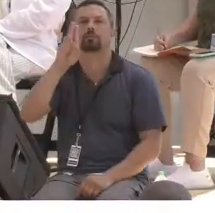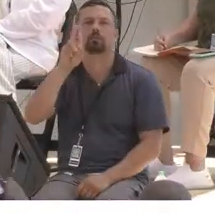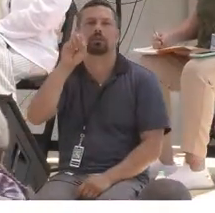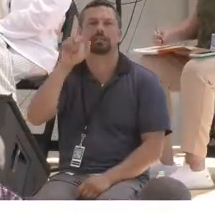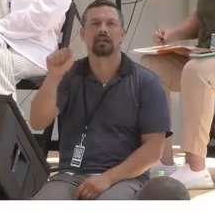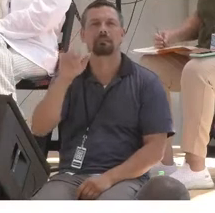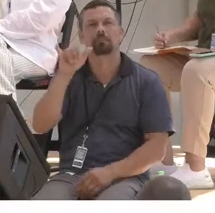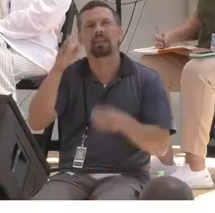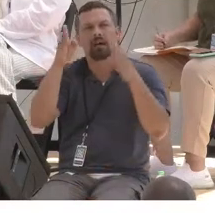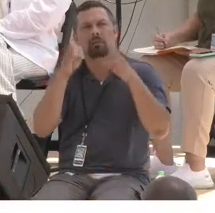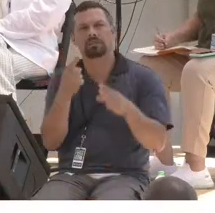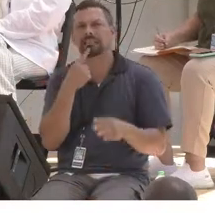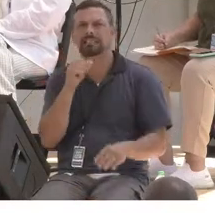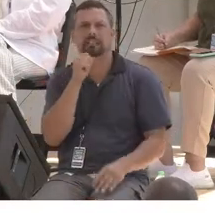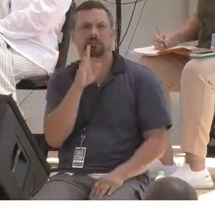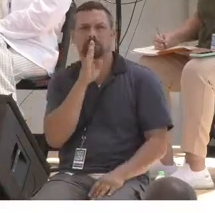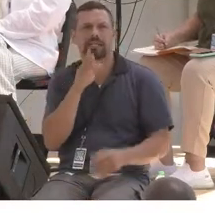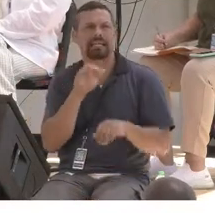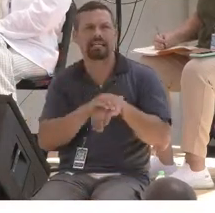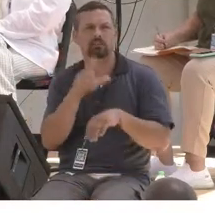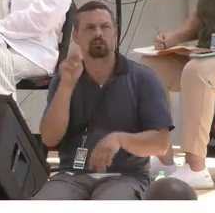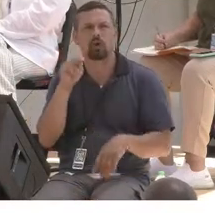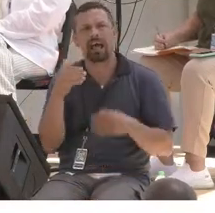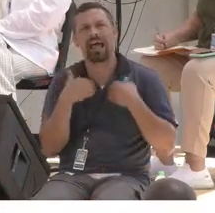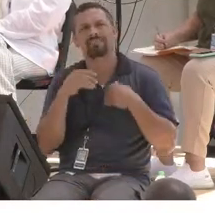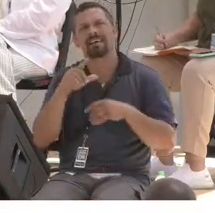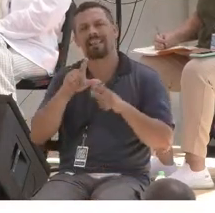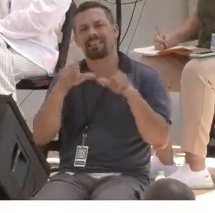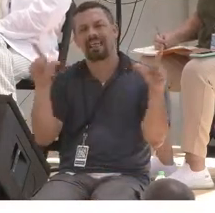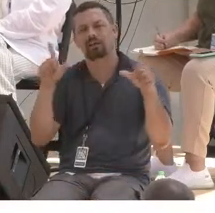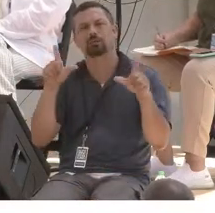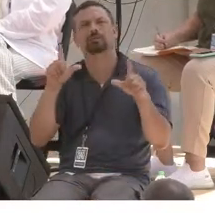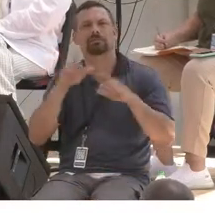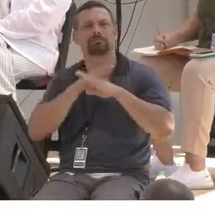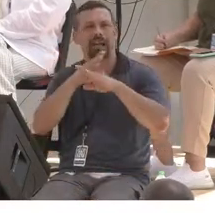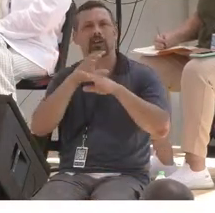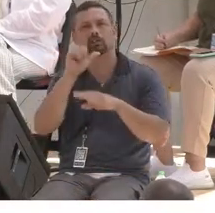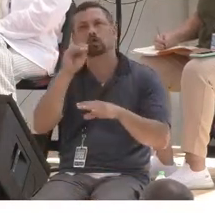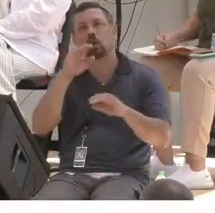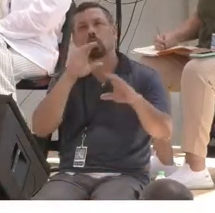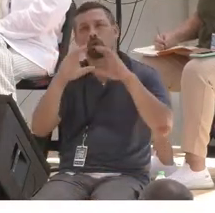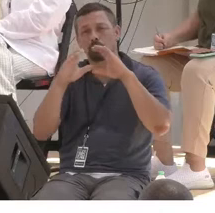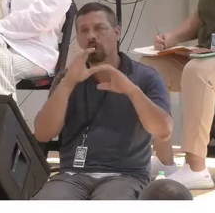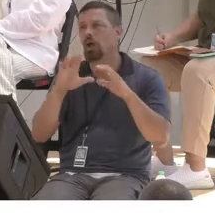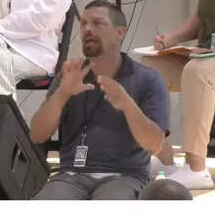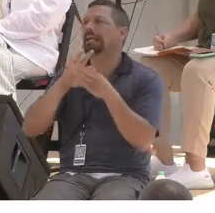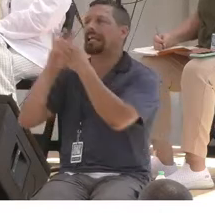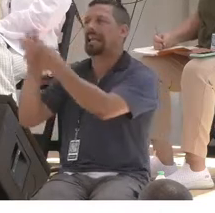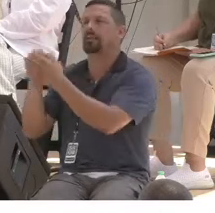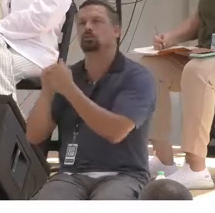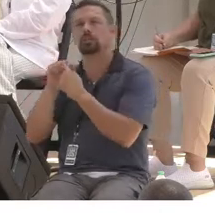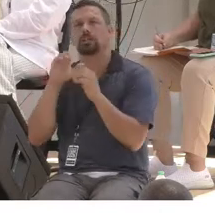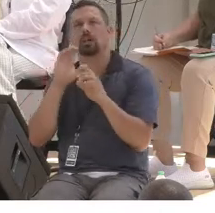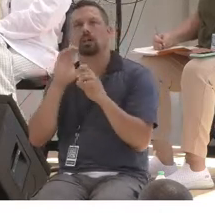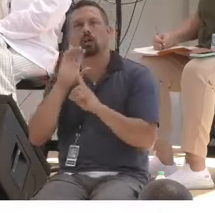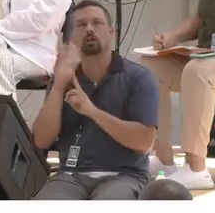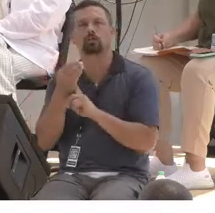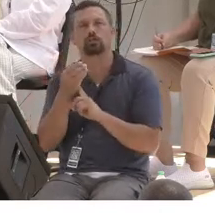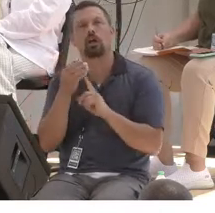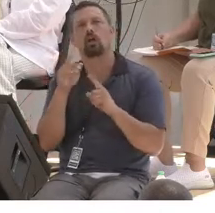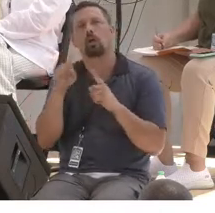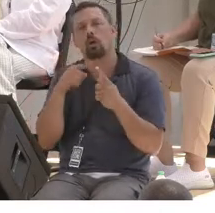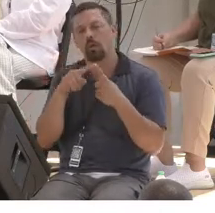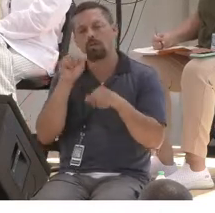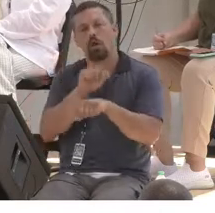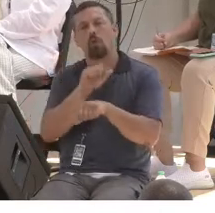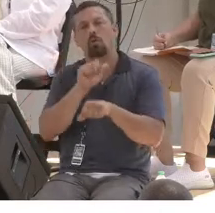And this person's here, he doesn't speak English. He has a language barrier. So he communicates back, or he connects back with his culture, him and his daughter, when they work on a